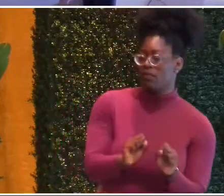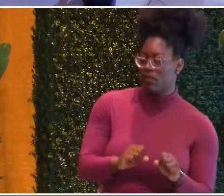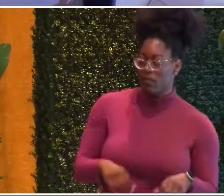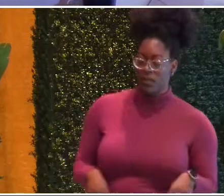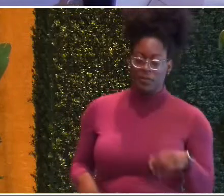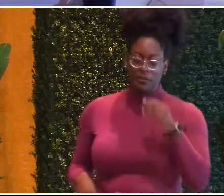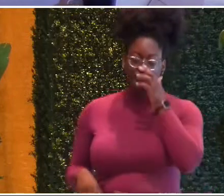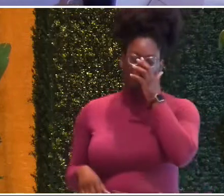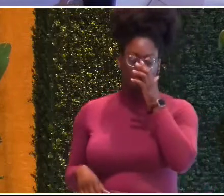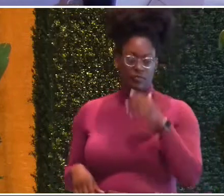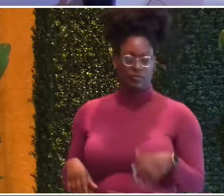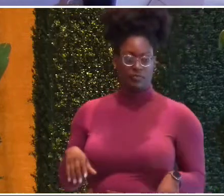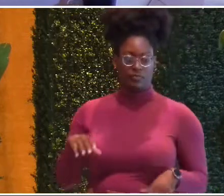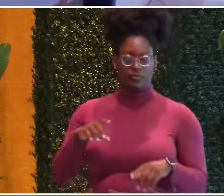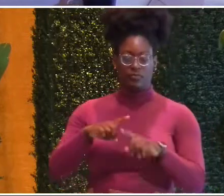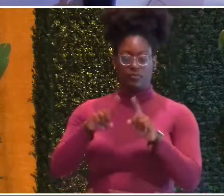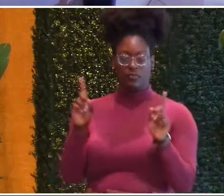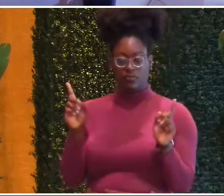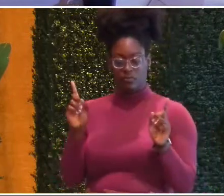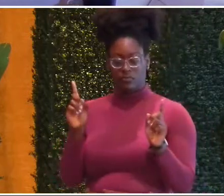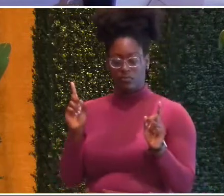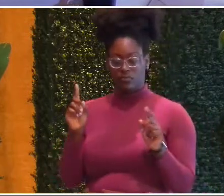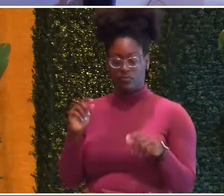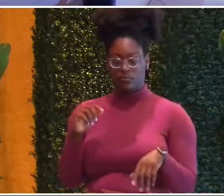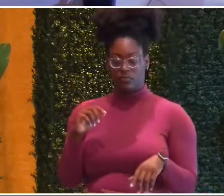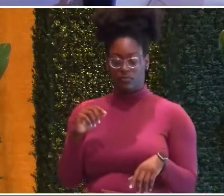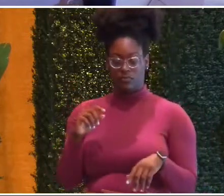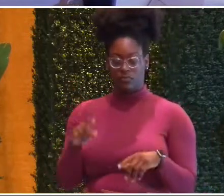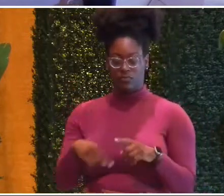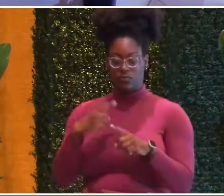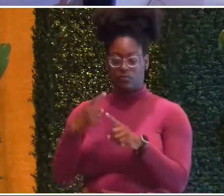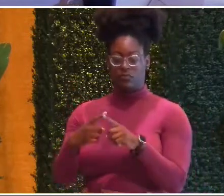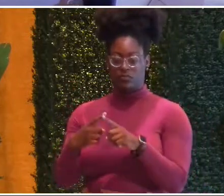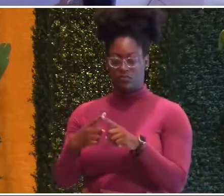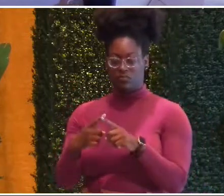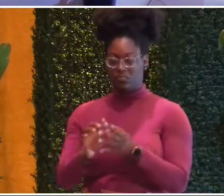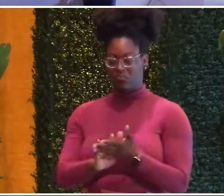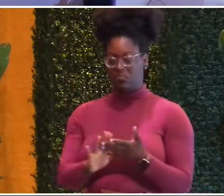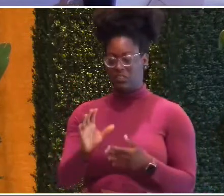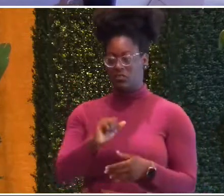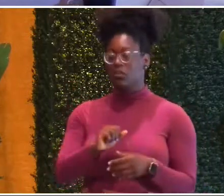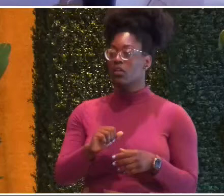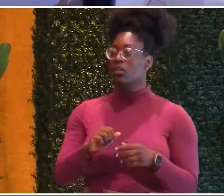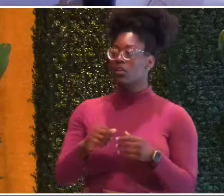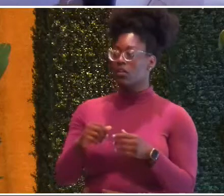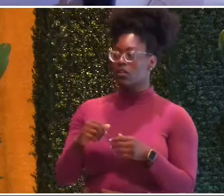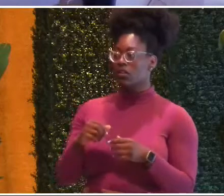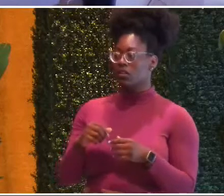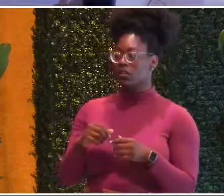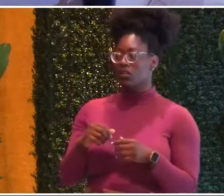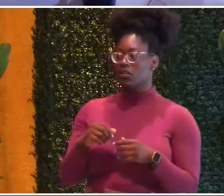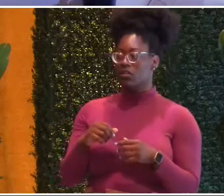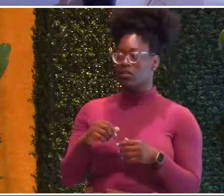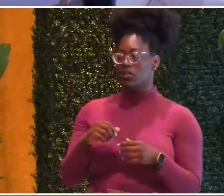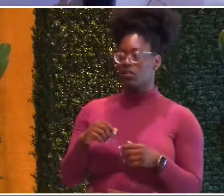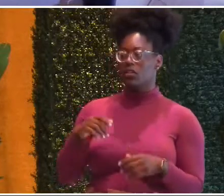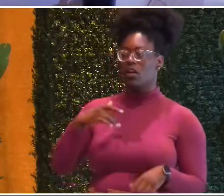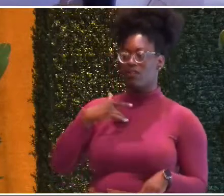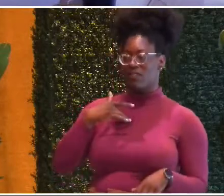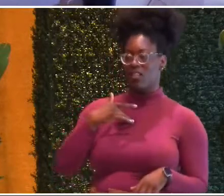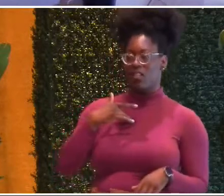in a red line neighborhood. Even when we have the issues, even when we can identify them, there's not always